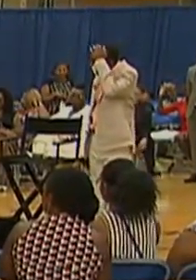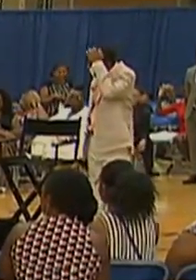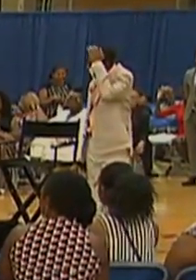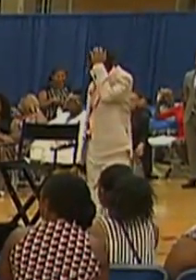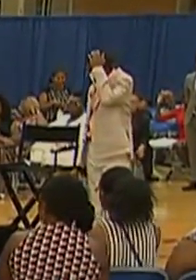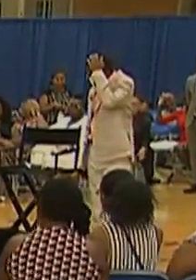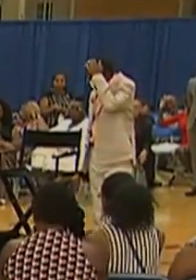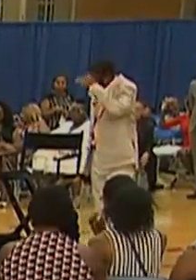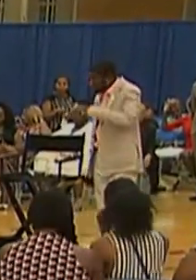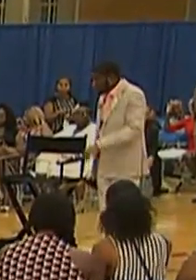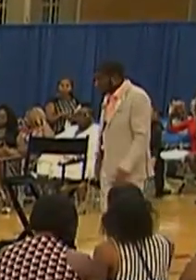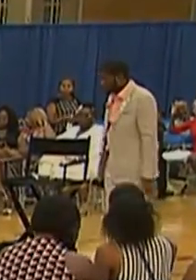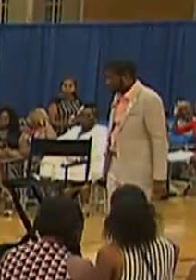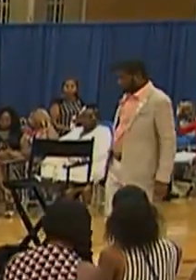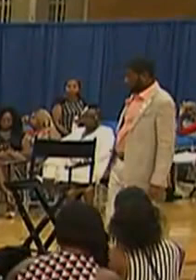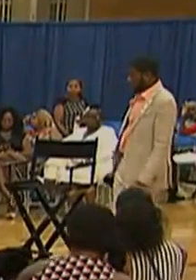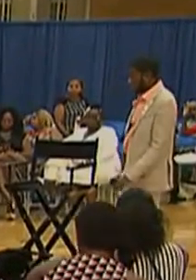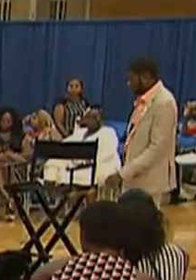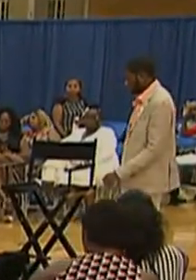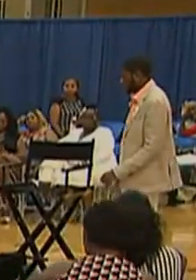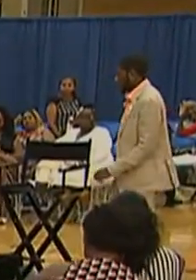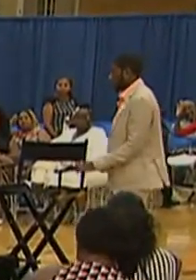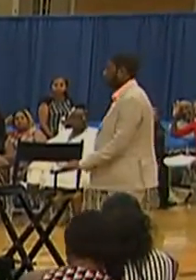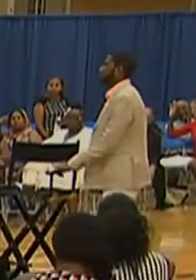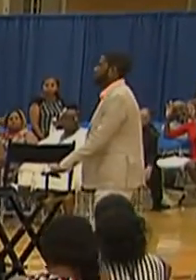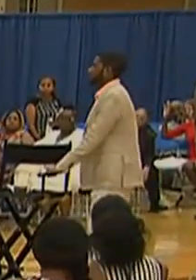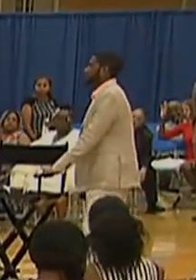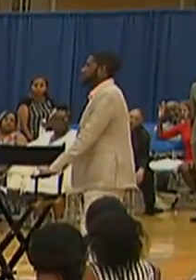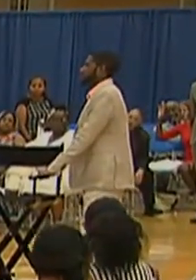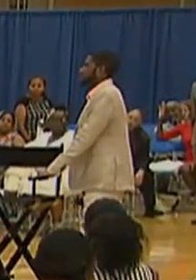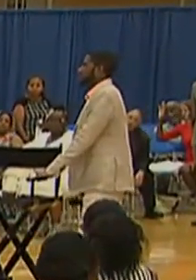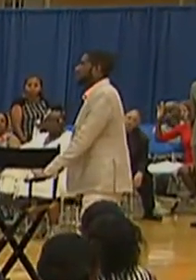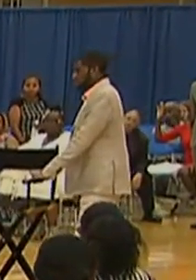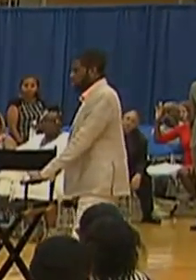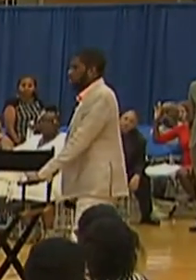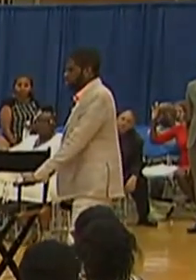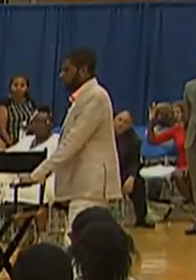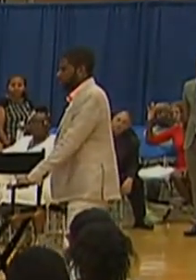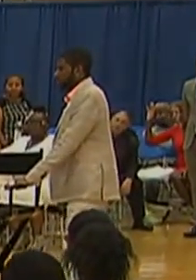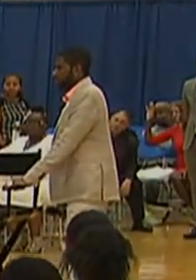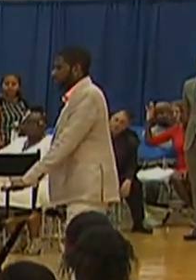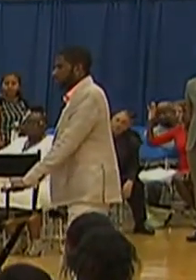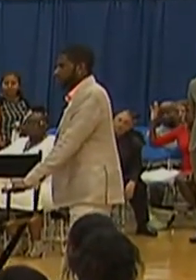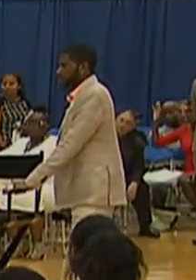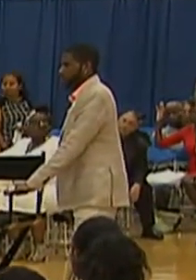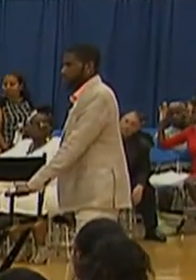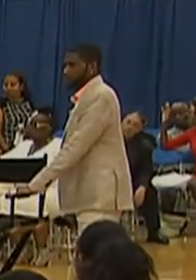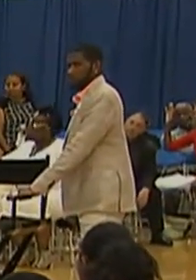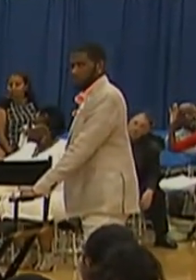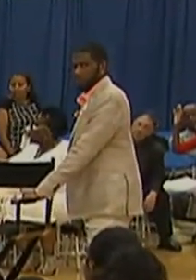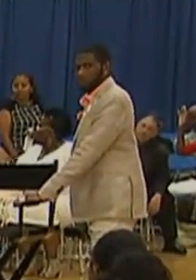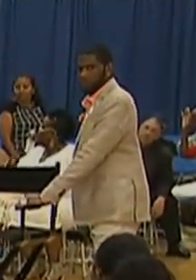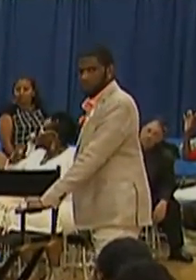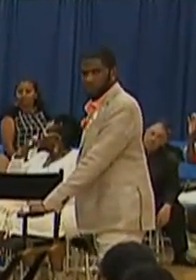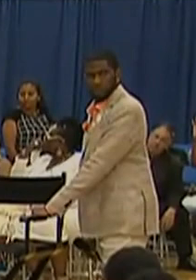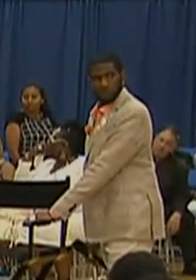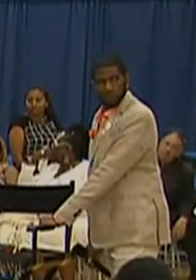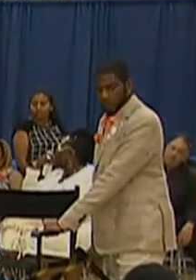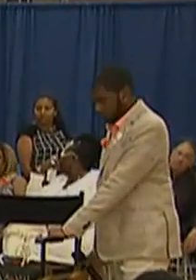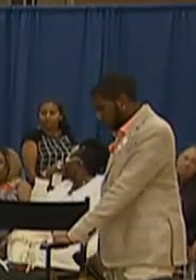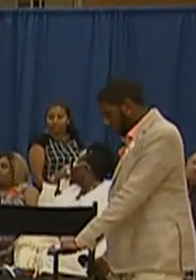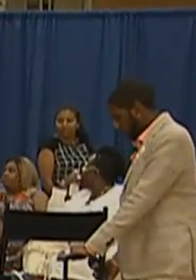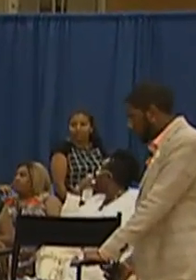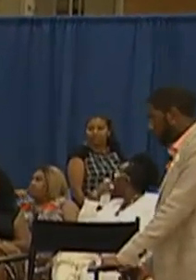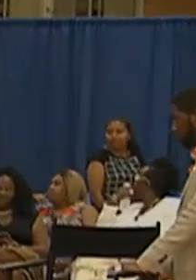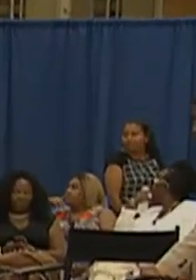I just checked with Jamani, so this is a DOE run. It's not Parks. It's DOE? Okay, so is